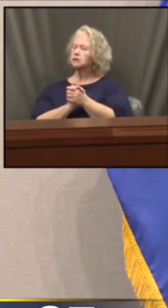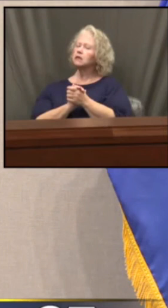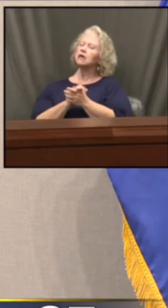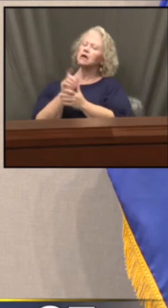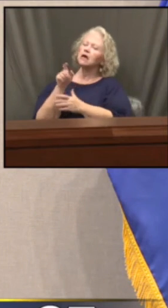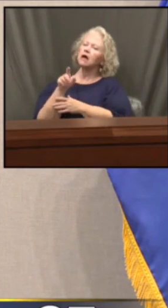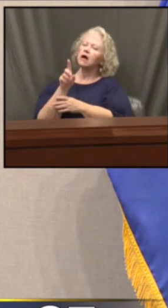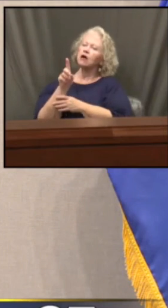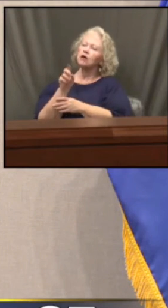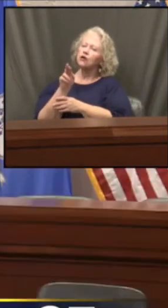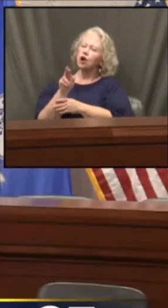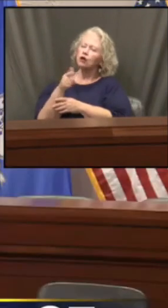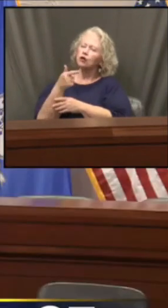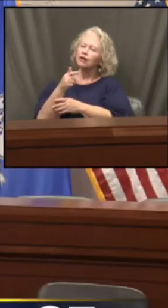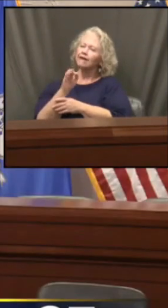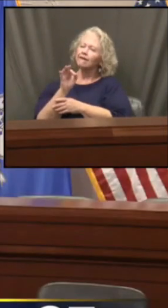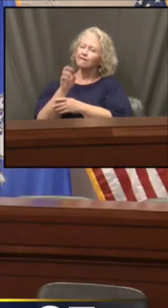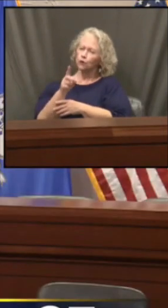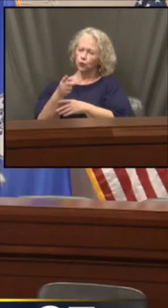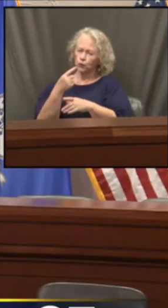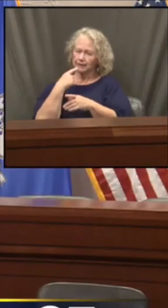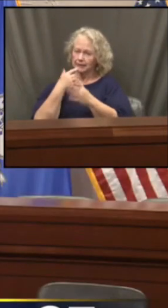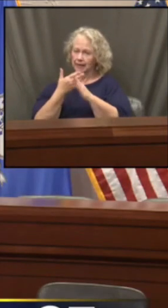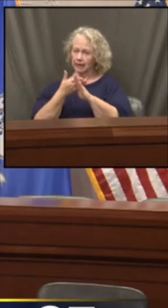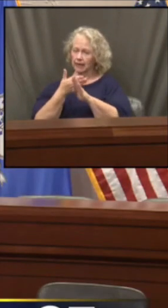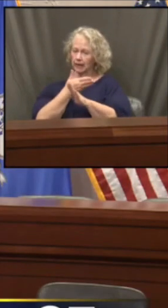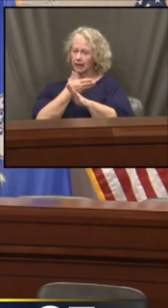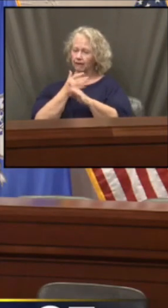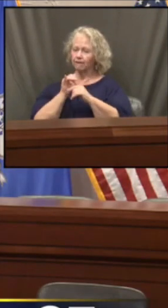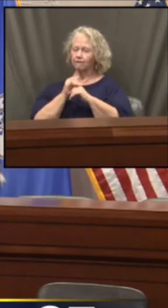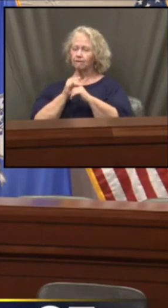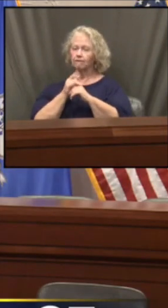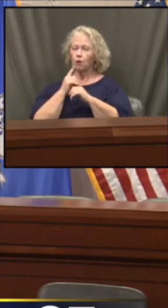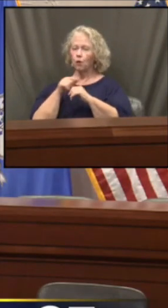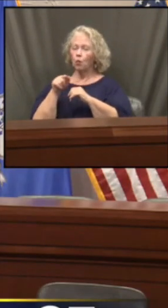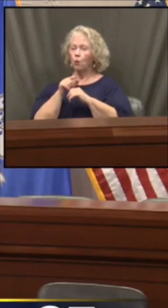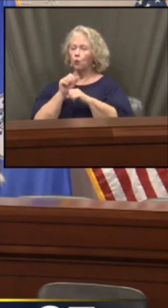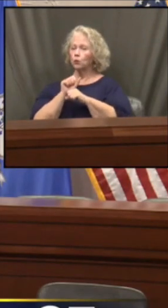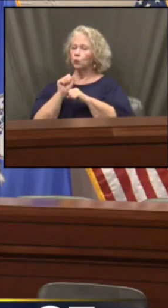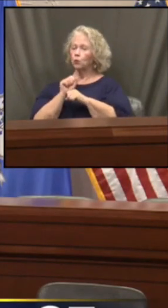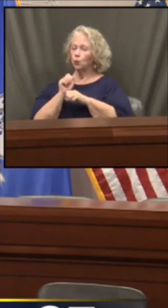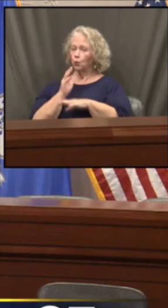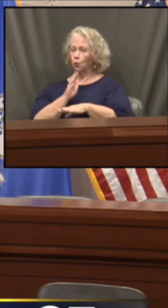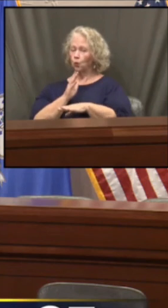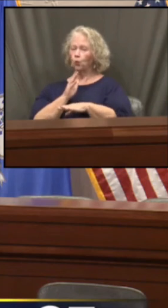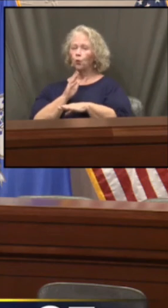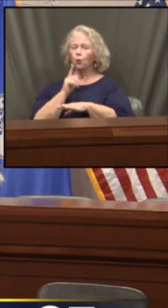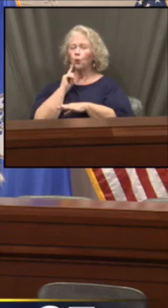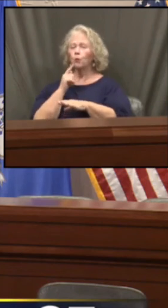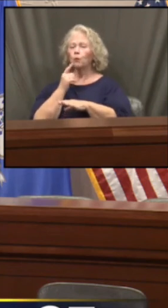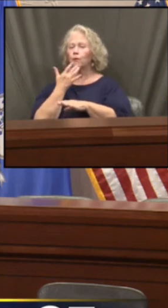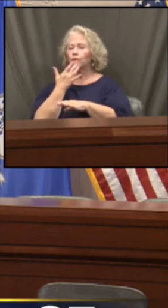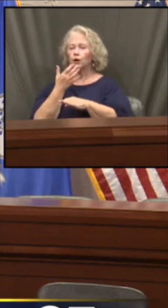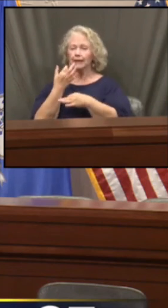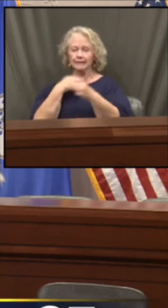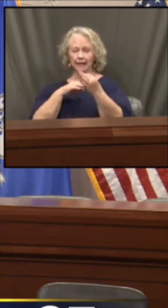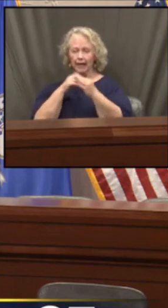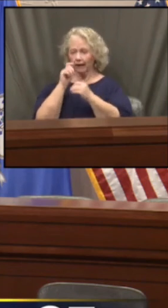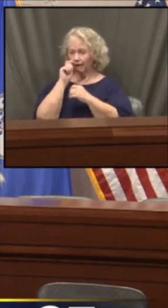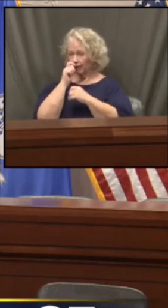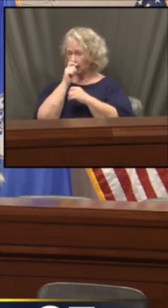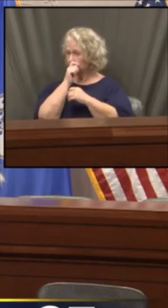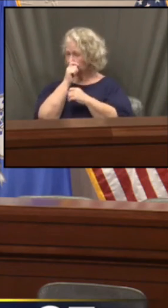Gifford, you had said earlier that as far as employees who take the, let's say the testing route, they would have to come